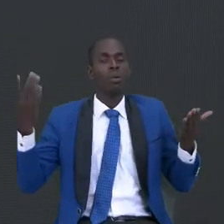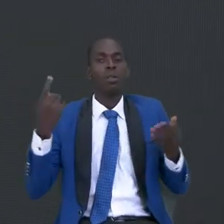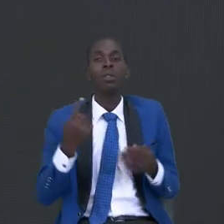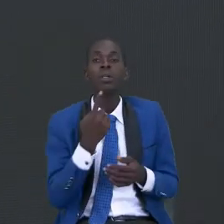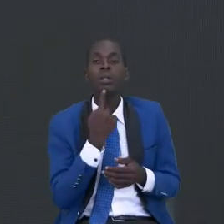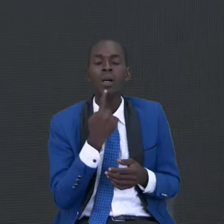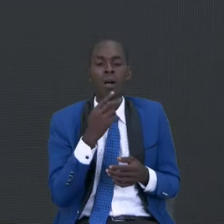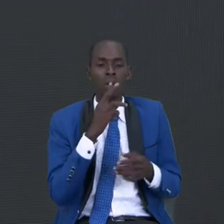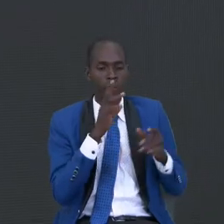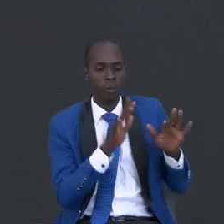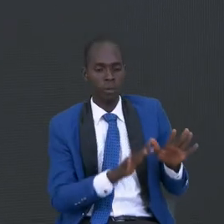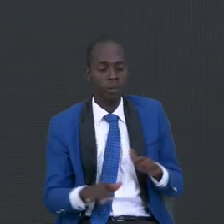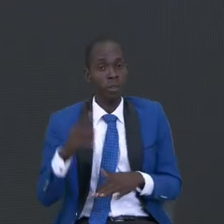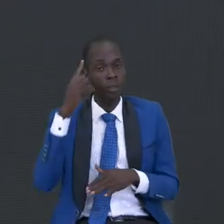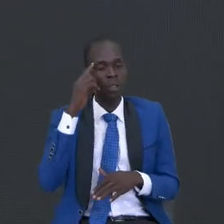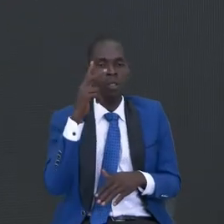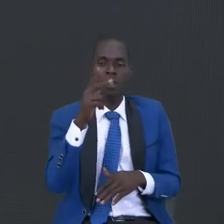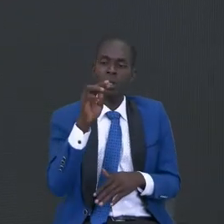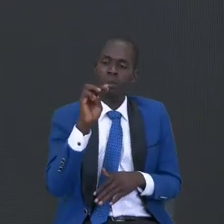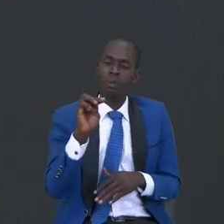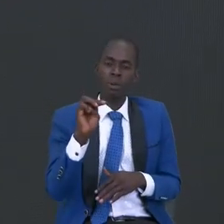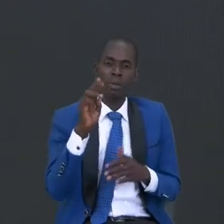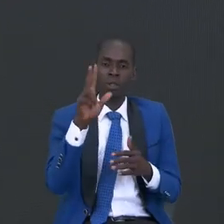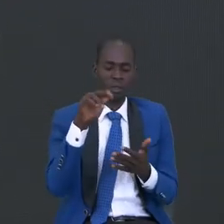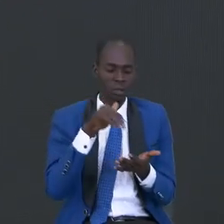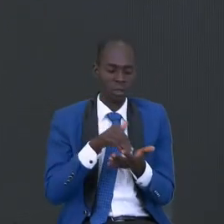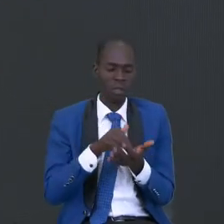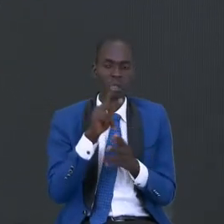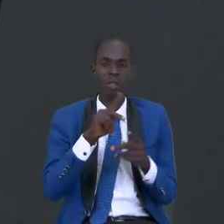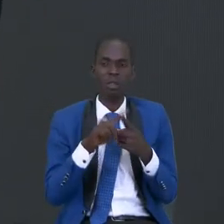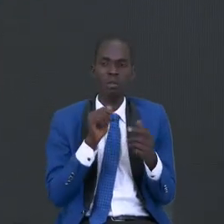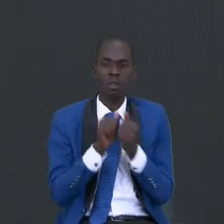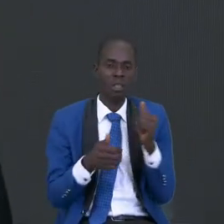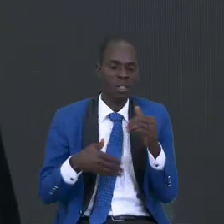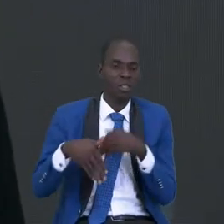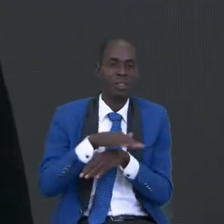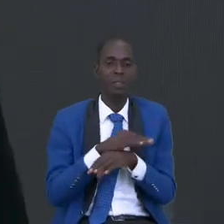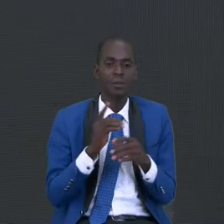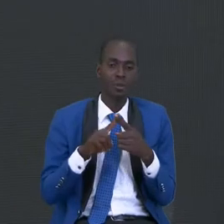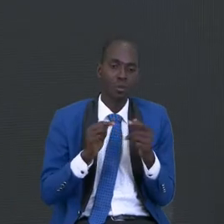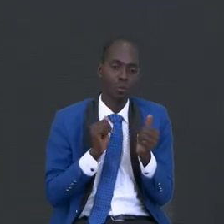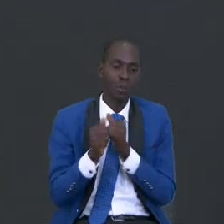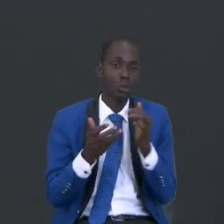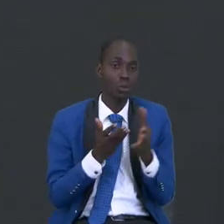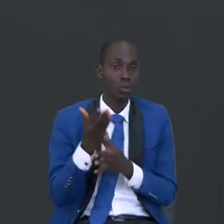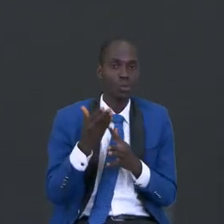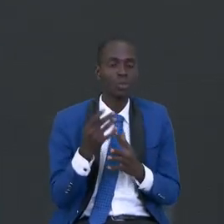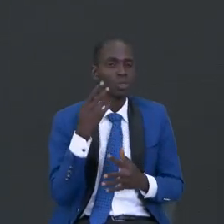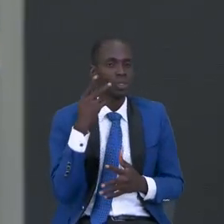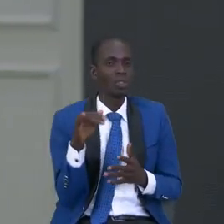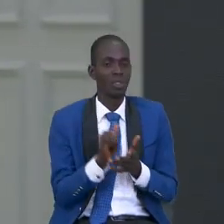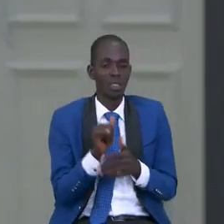to pass over, unbelief becomes unreasonable. When I see people